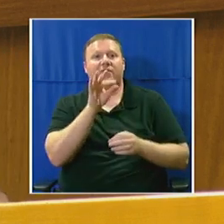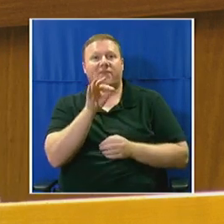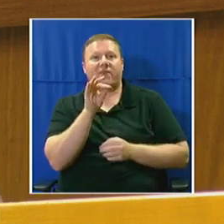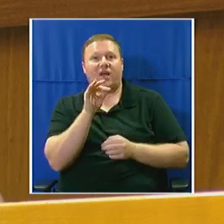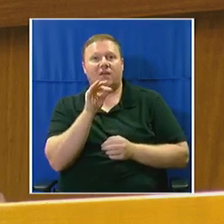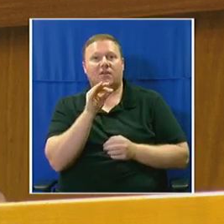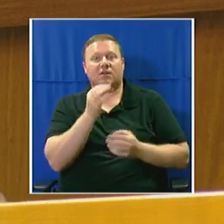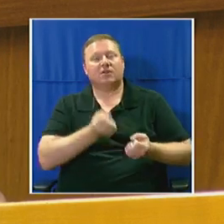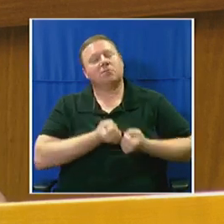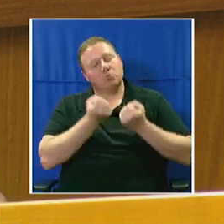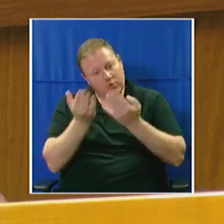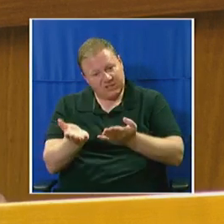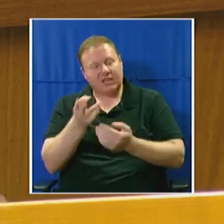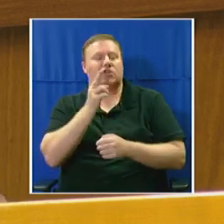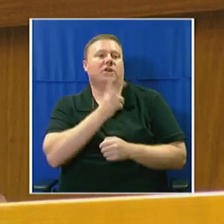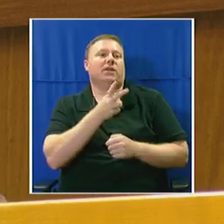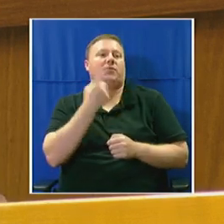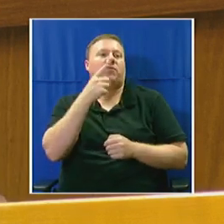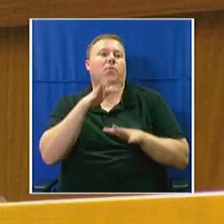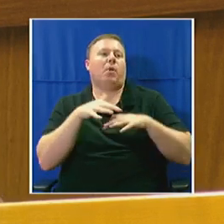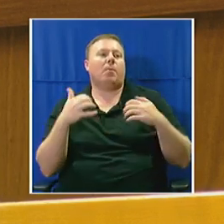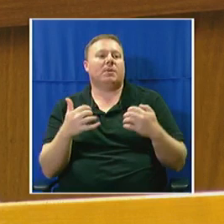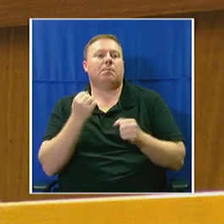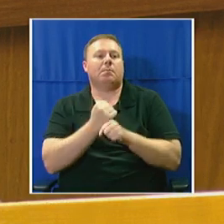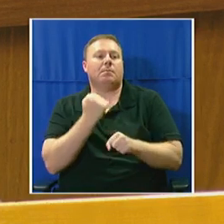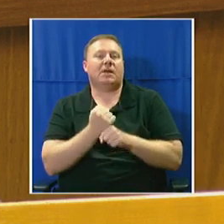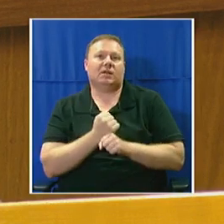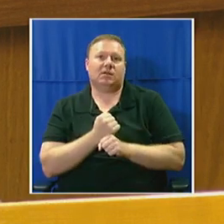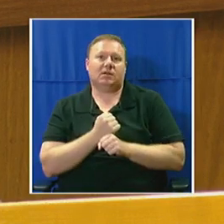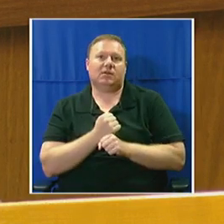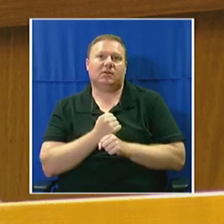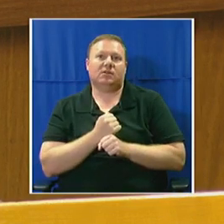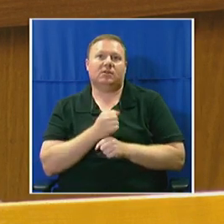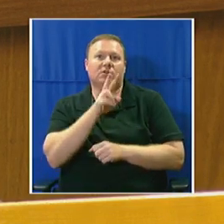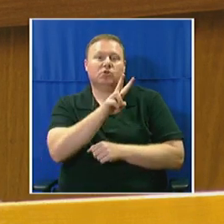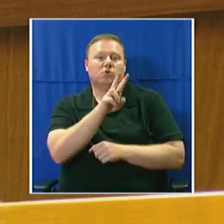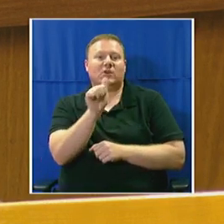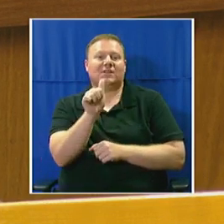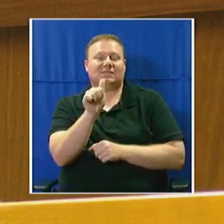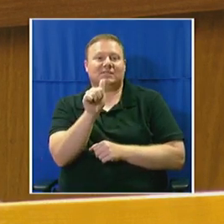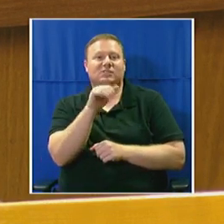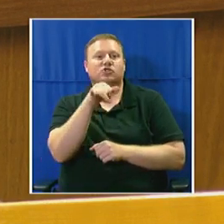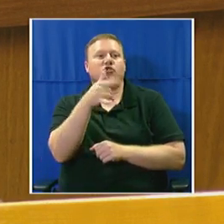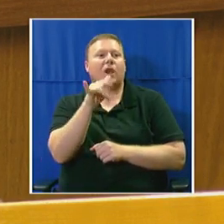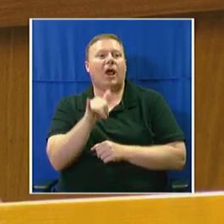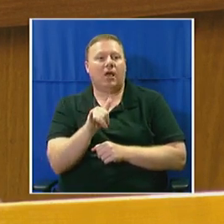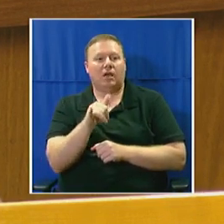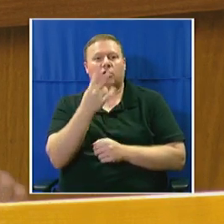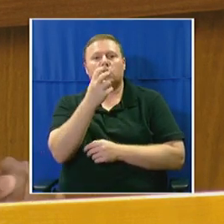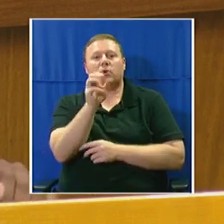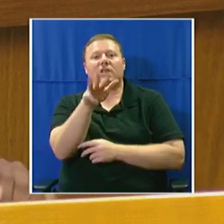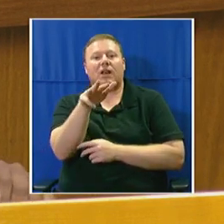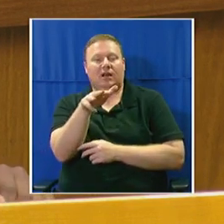the decision the matter the matter was referred to the Justice portfolio